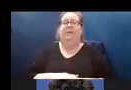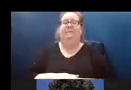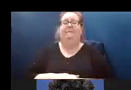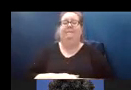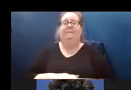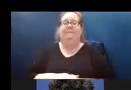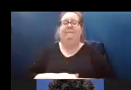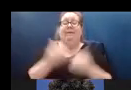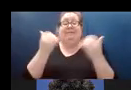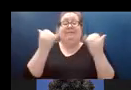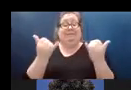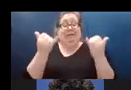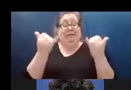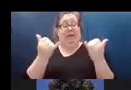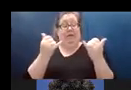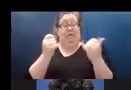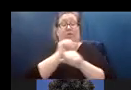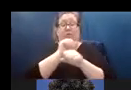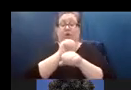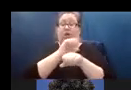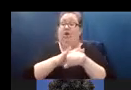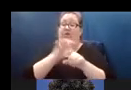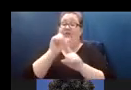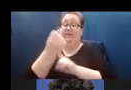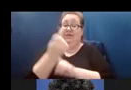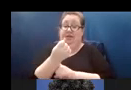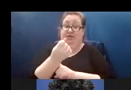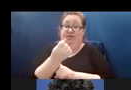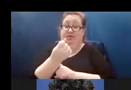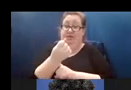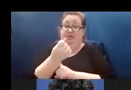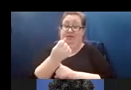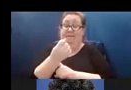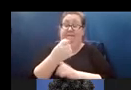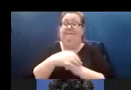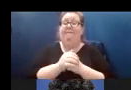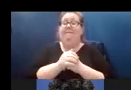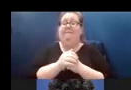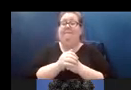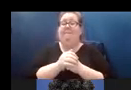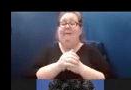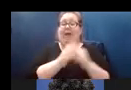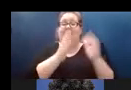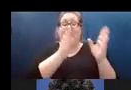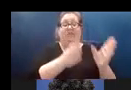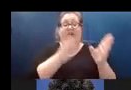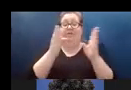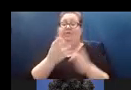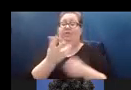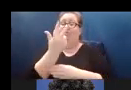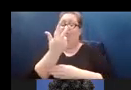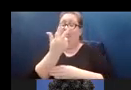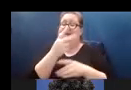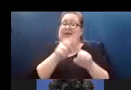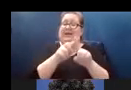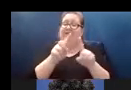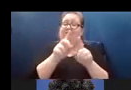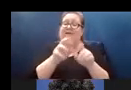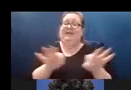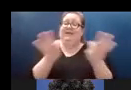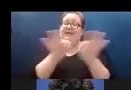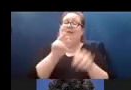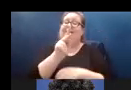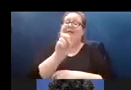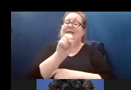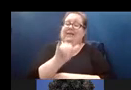working on sort of these scenarios, and we're framing them around 3 different key departure points, which we'll talk about